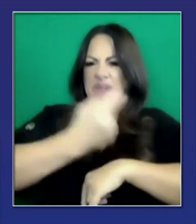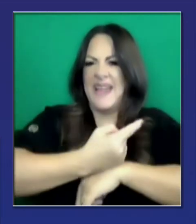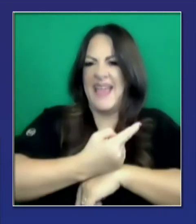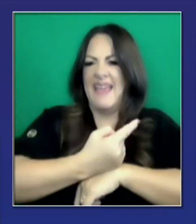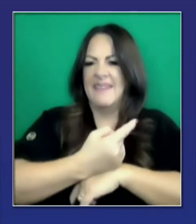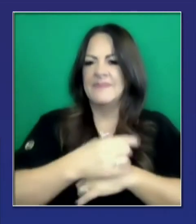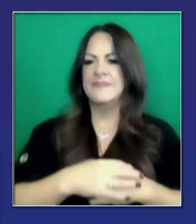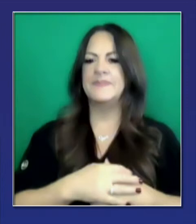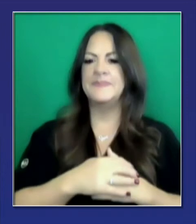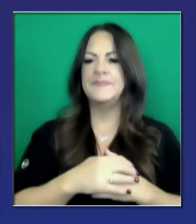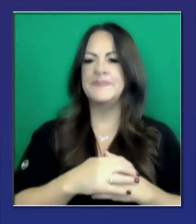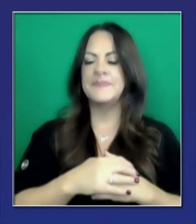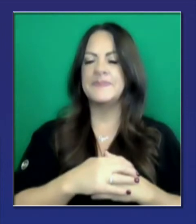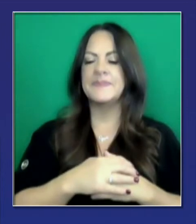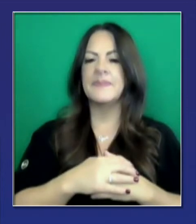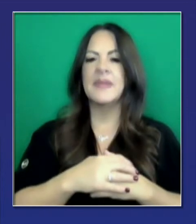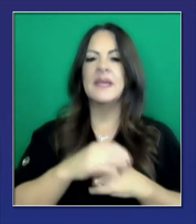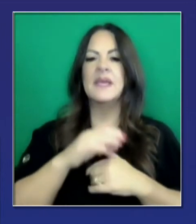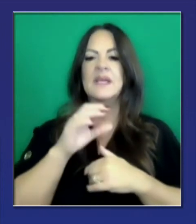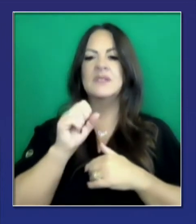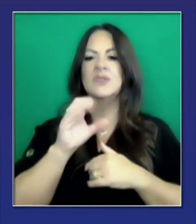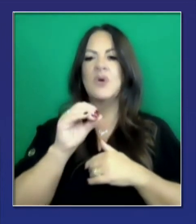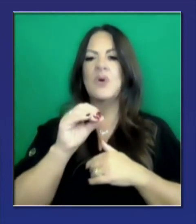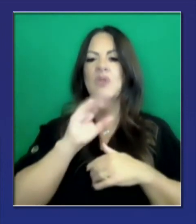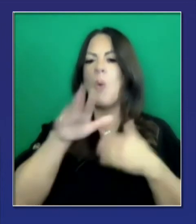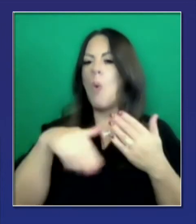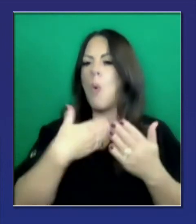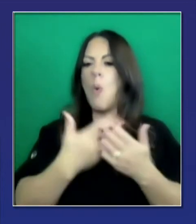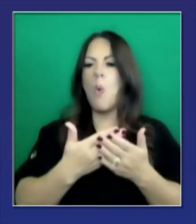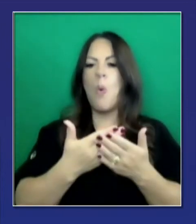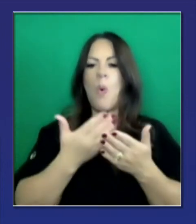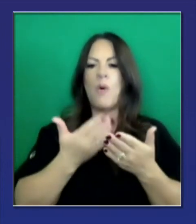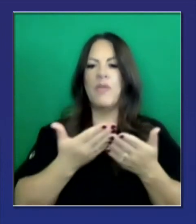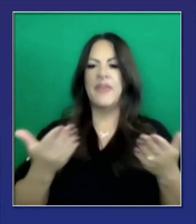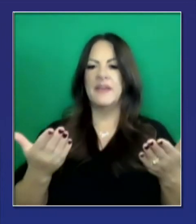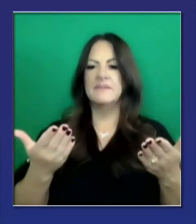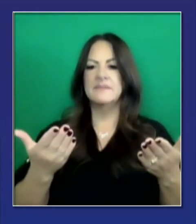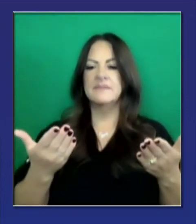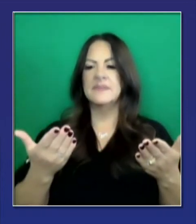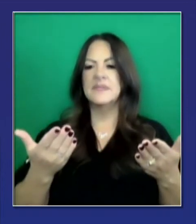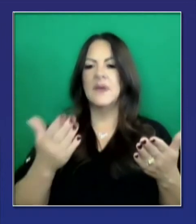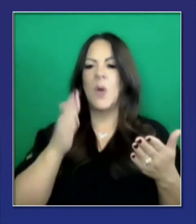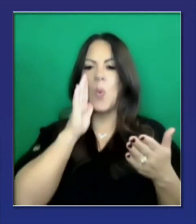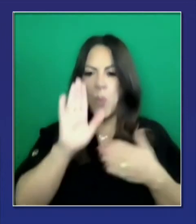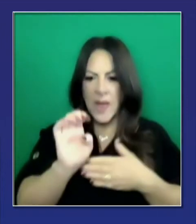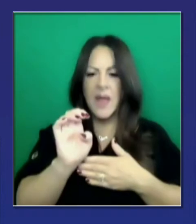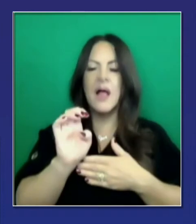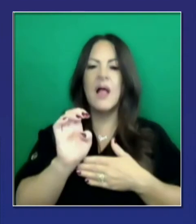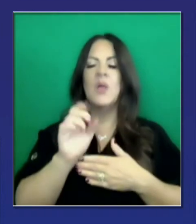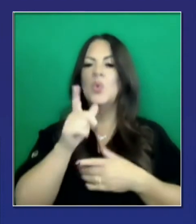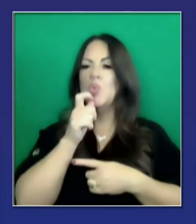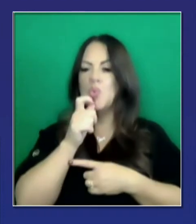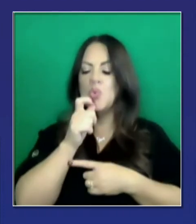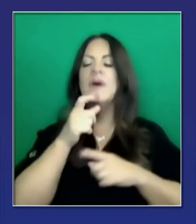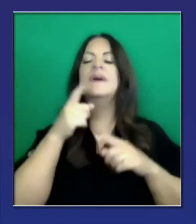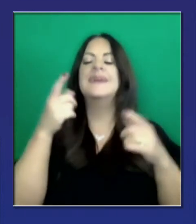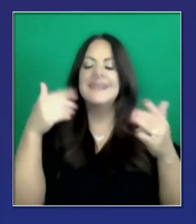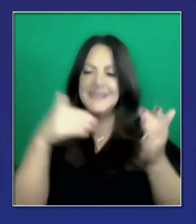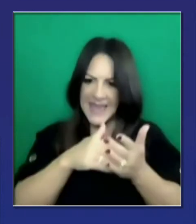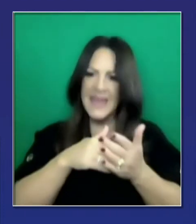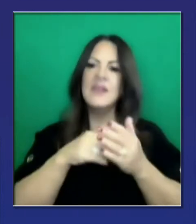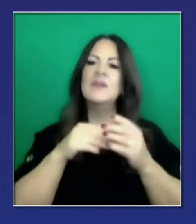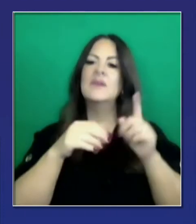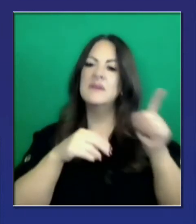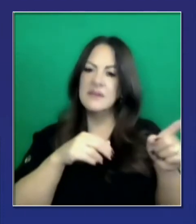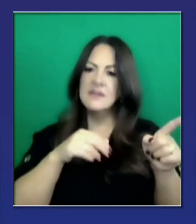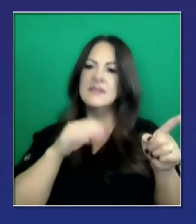of the cold chain management, the whole logistics supply, the whole thing, all done by CVS, by Walgreens. This is happening, by the